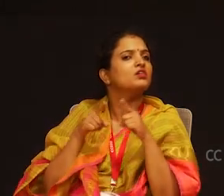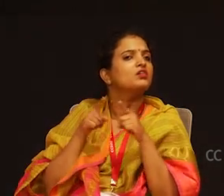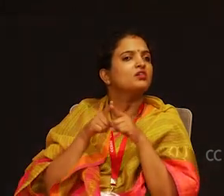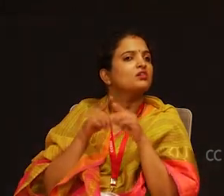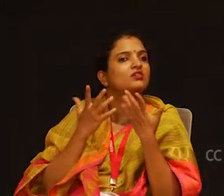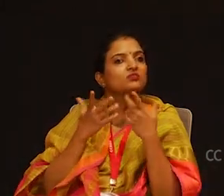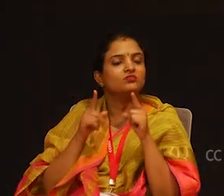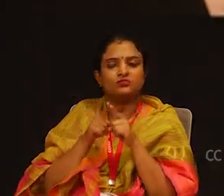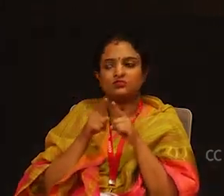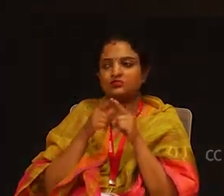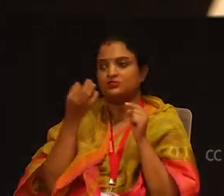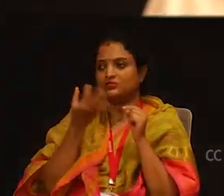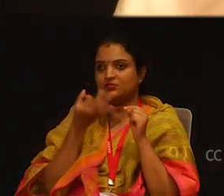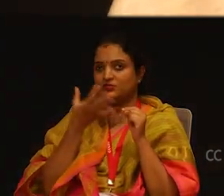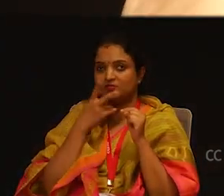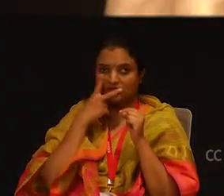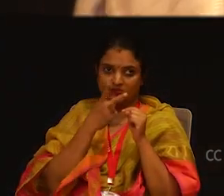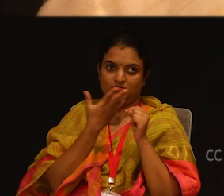riser.